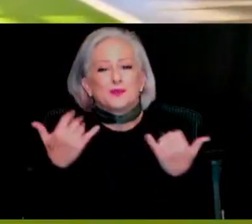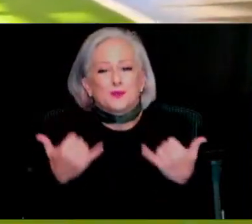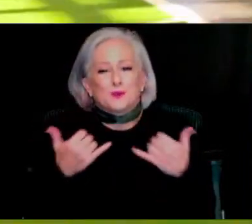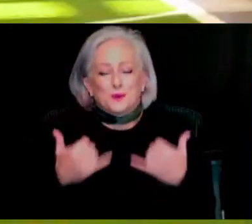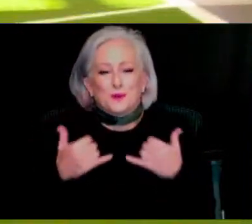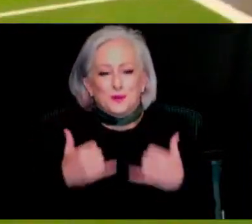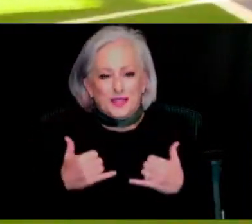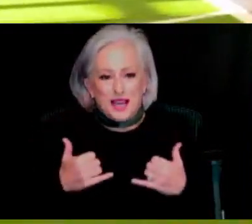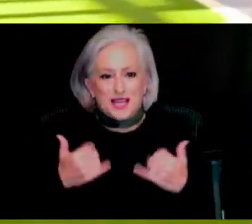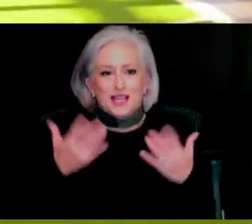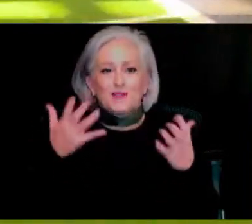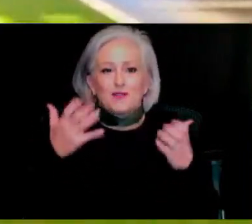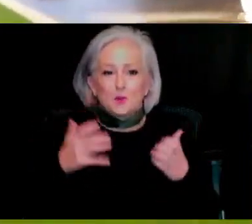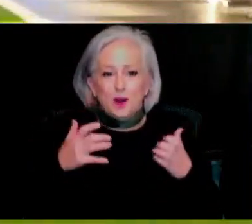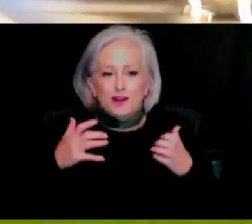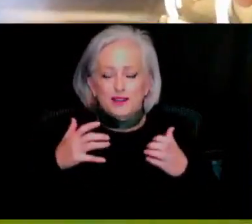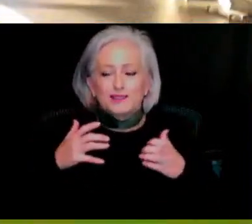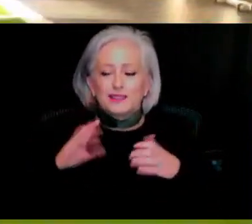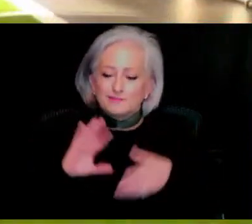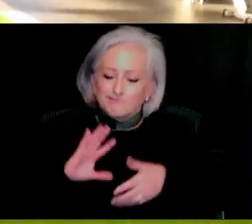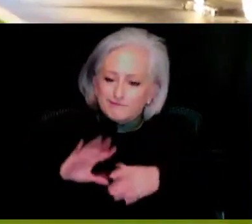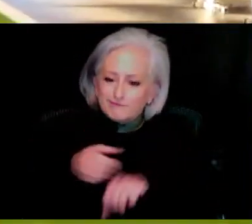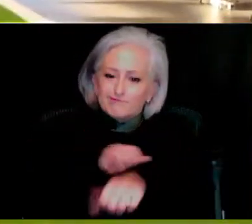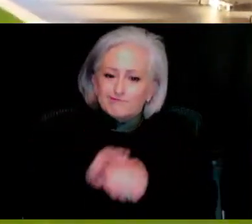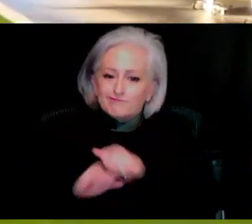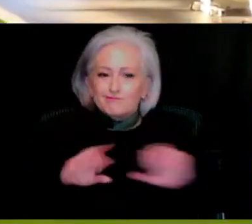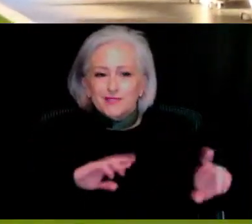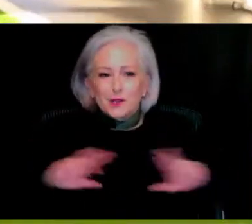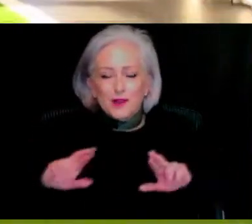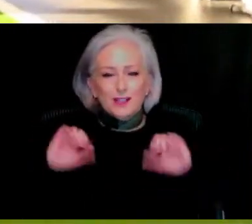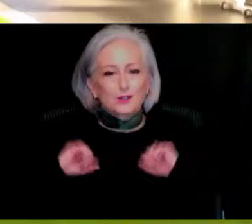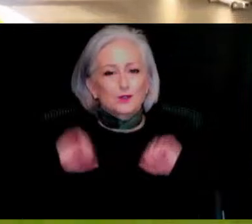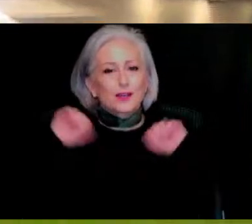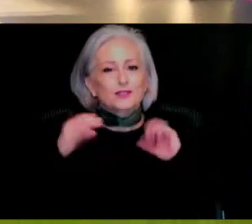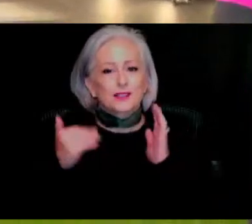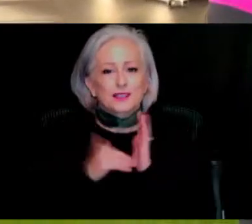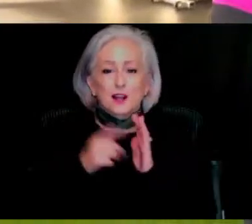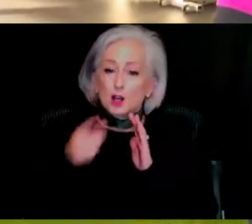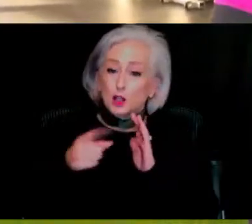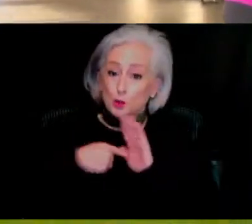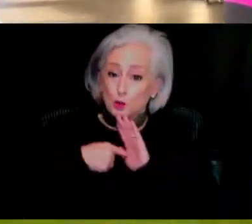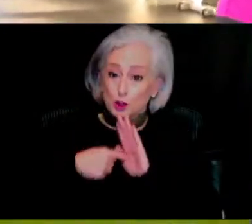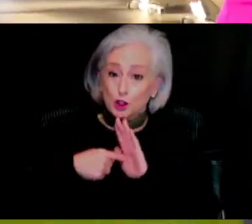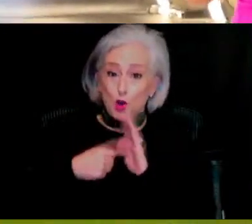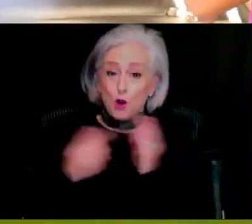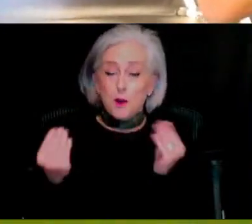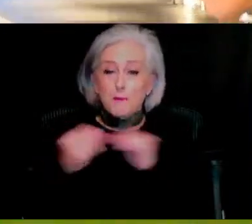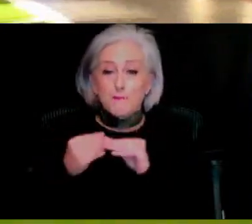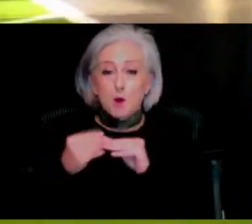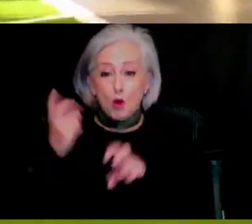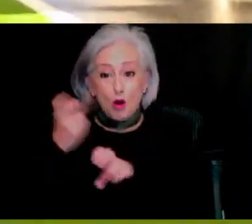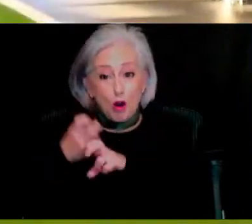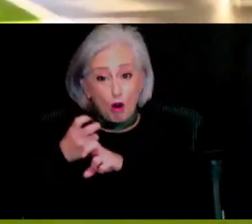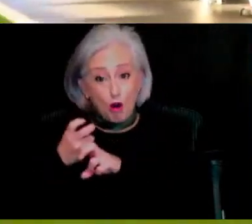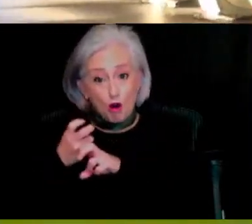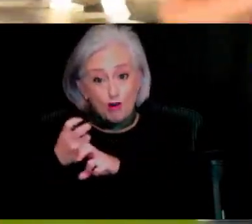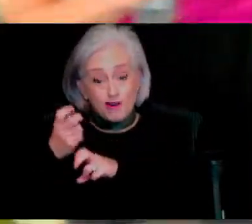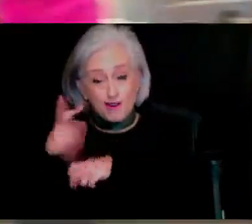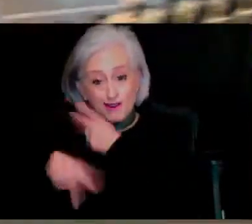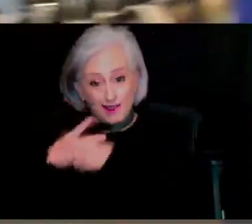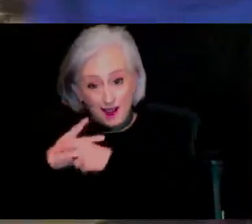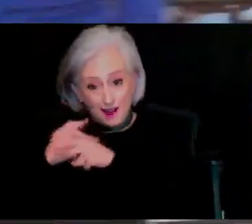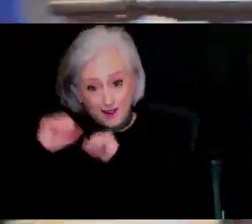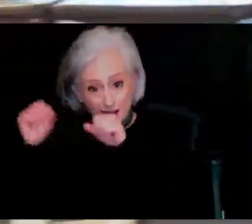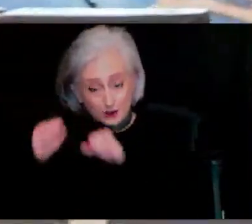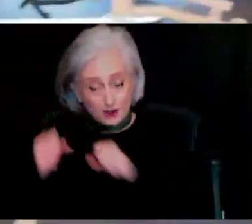get back in the groove, you're going to show the more heavy-duty versions. I'm going to show the modified versions. And then we have Roger over there